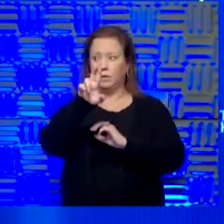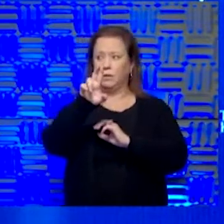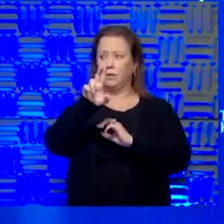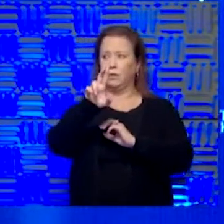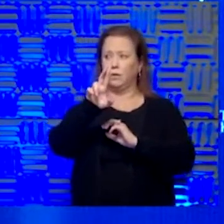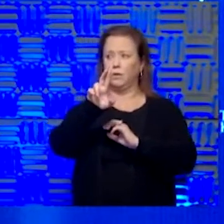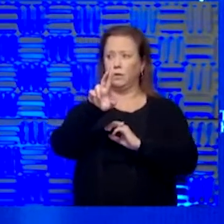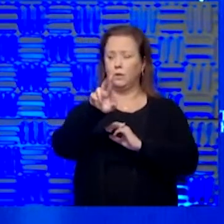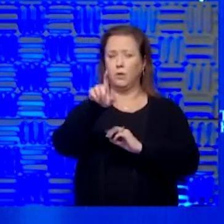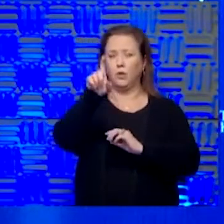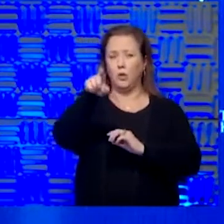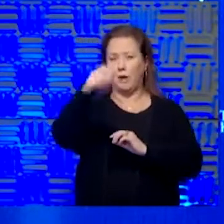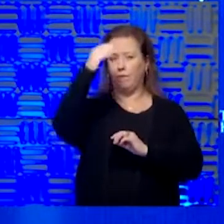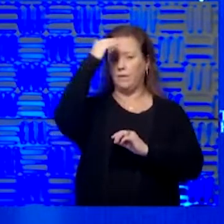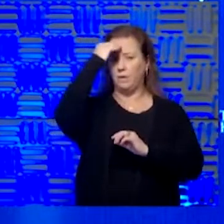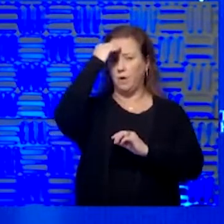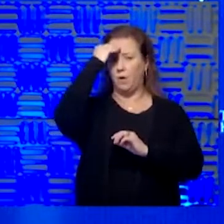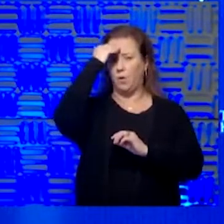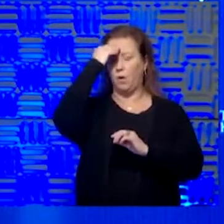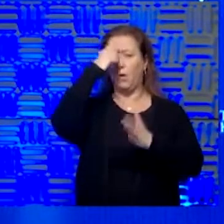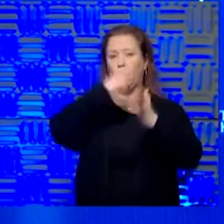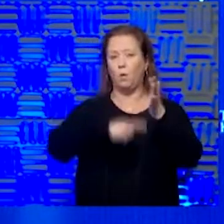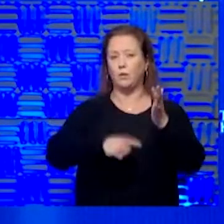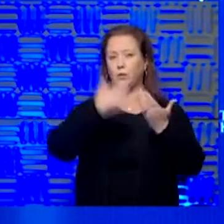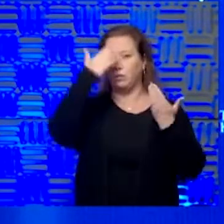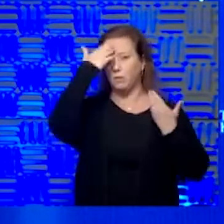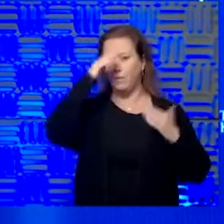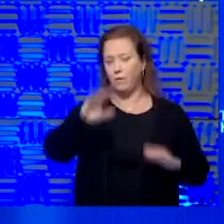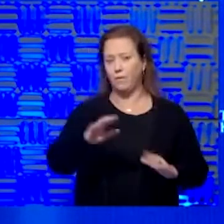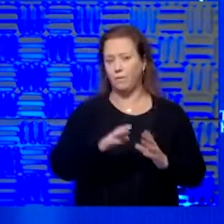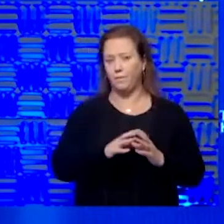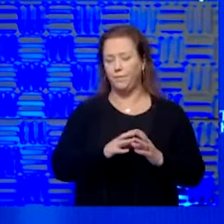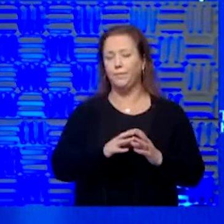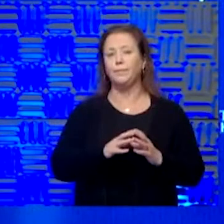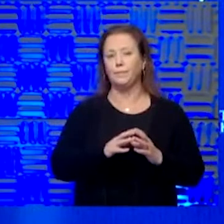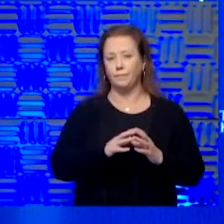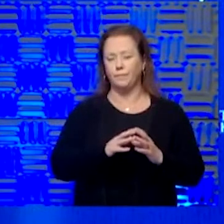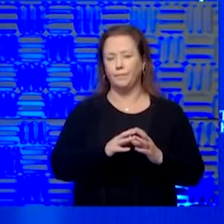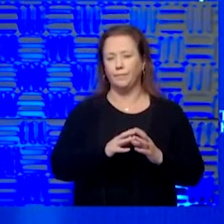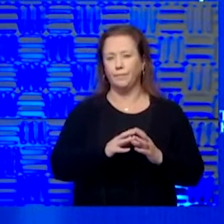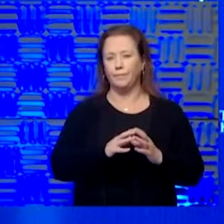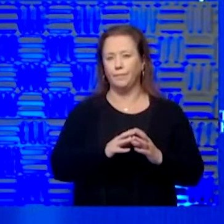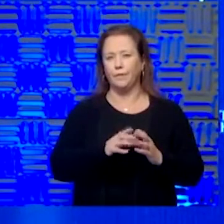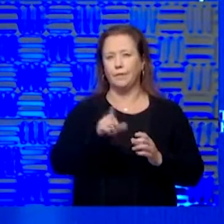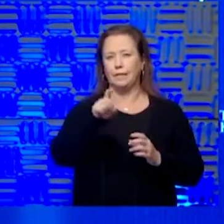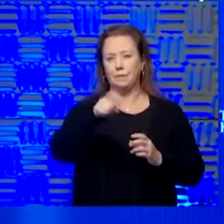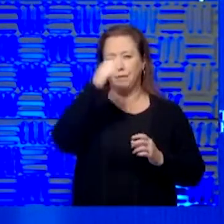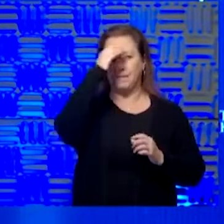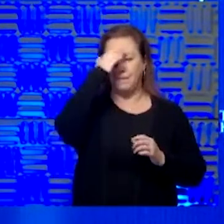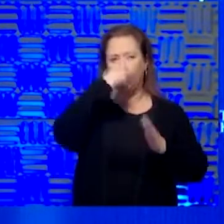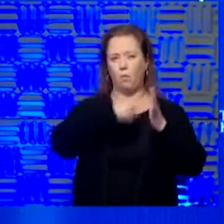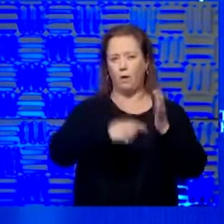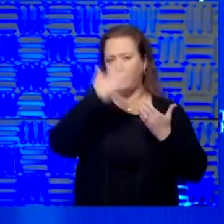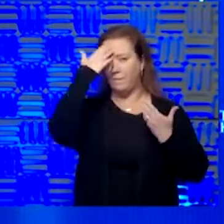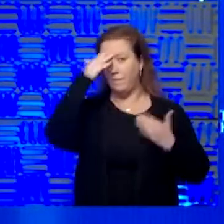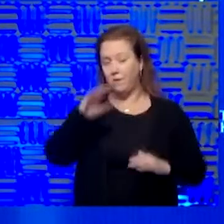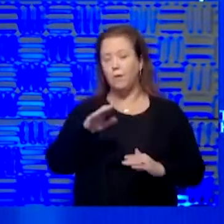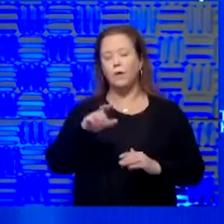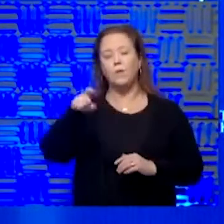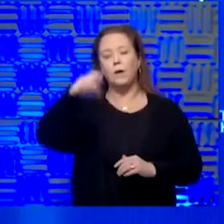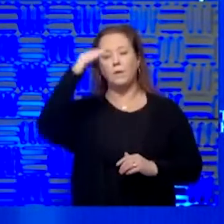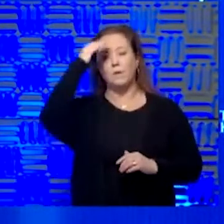to know, you've got to know what you don't know. And one of the things we have to be aware of